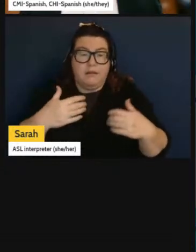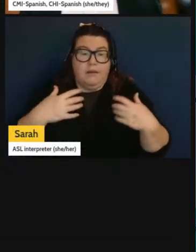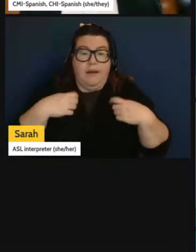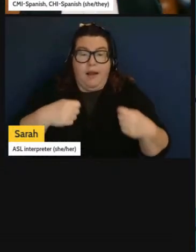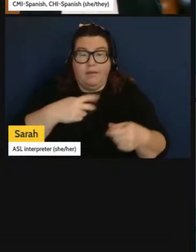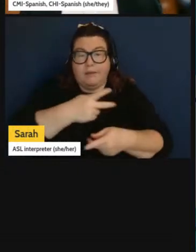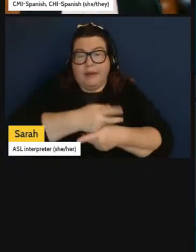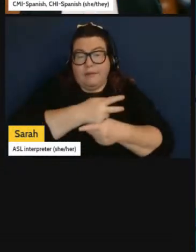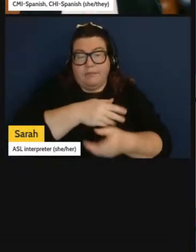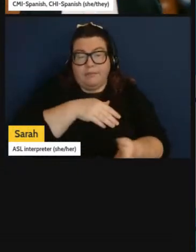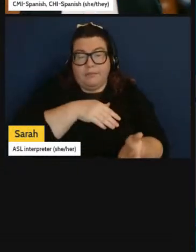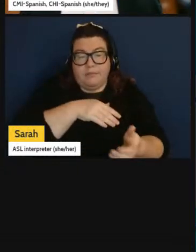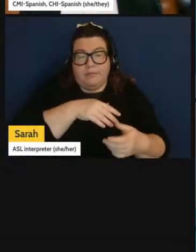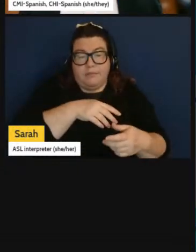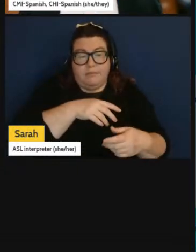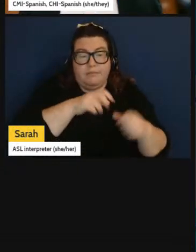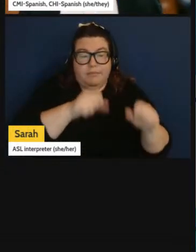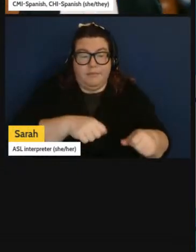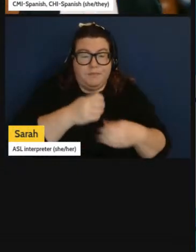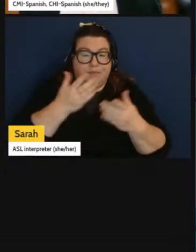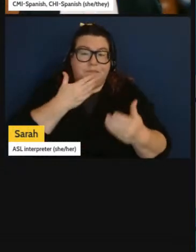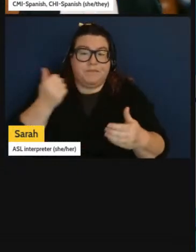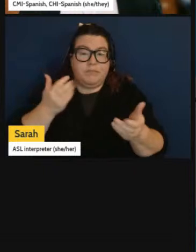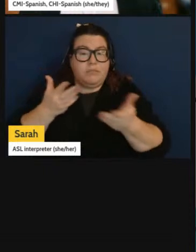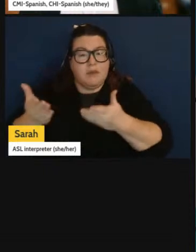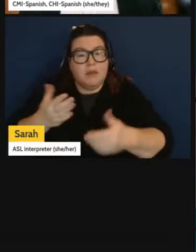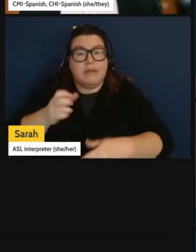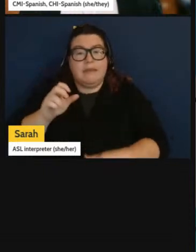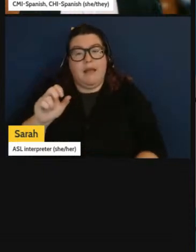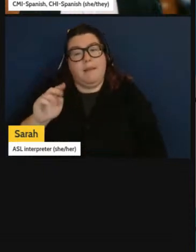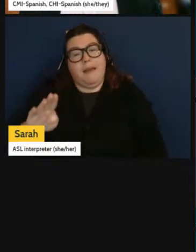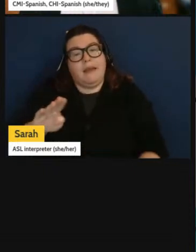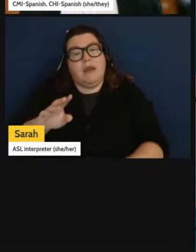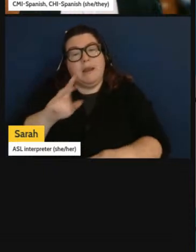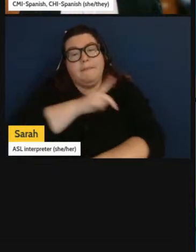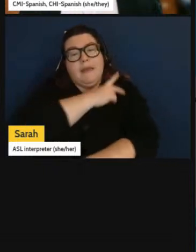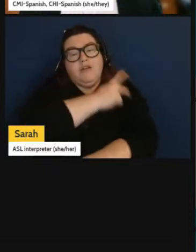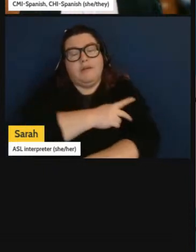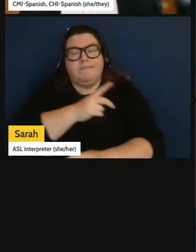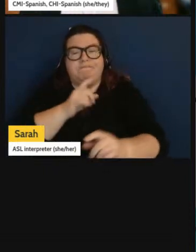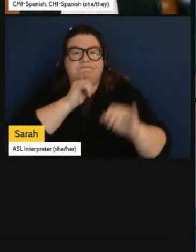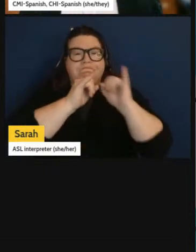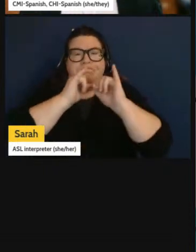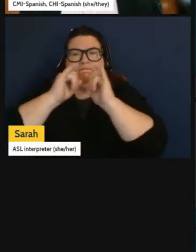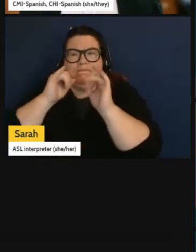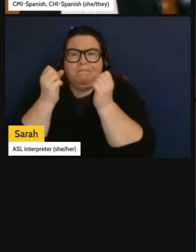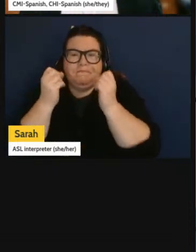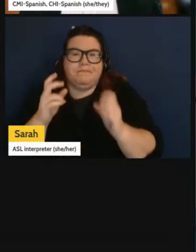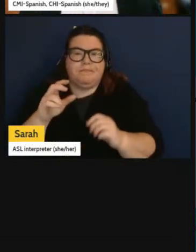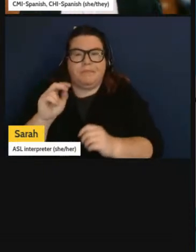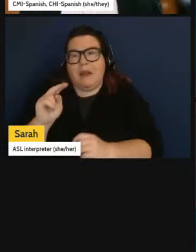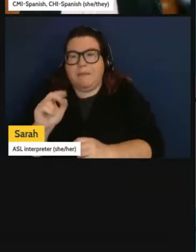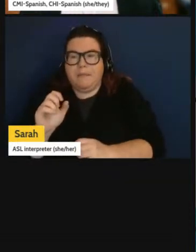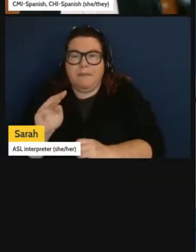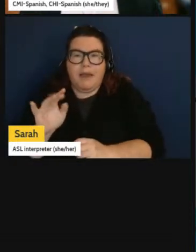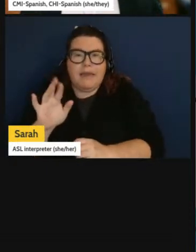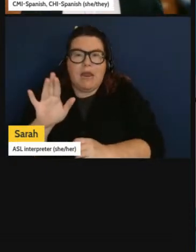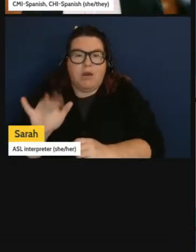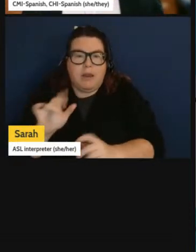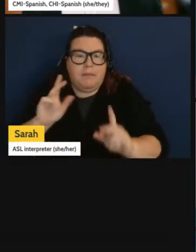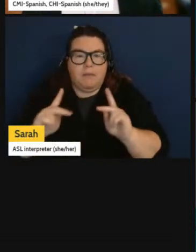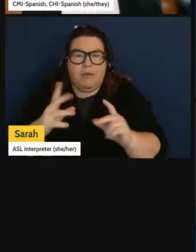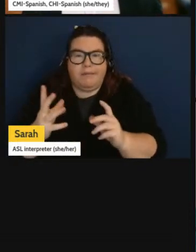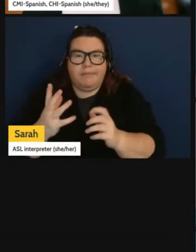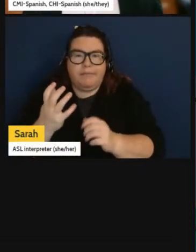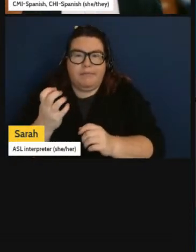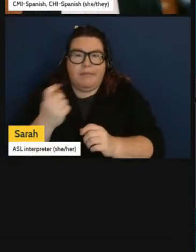serve non-binary patients. They interviewed a bunch of non-binary folks and asked them for their input. So while